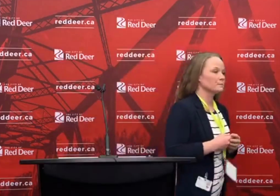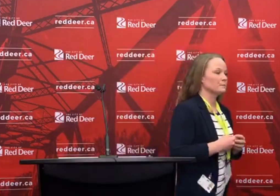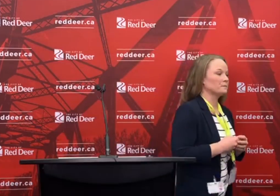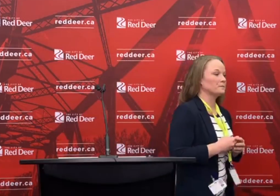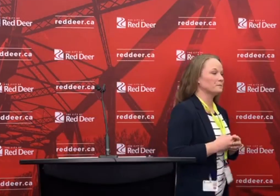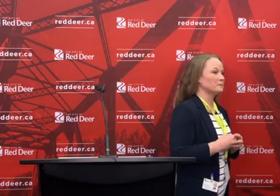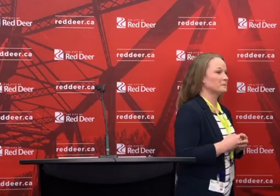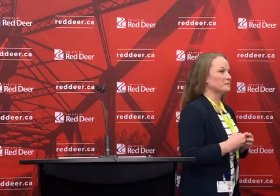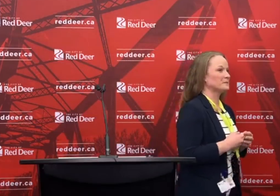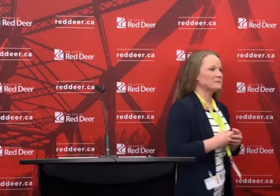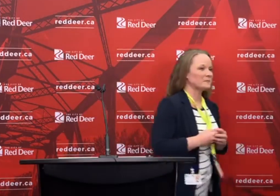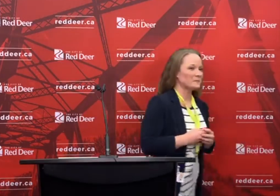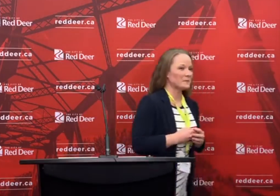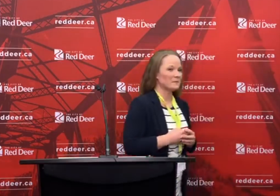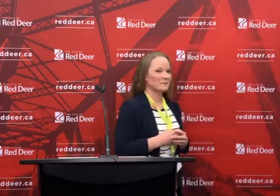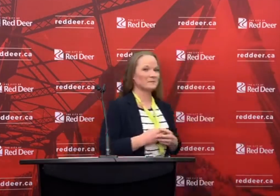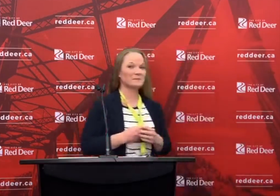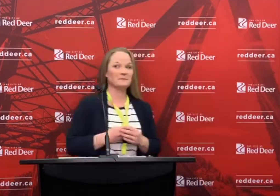Thank you. Josh, do you have a follow-up?